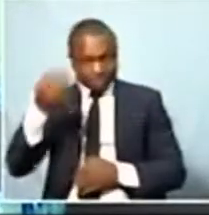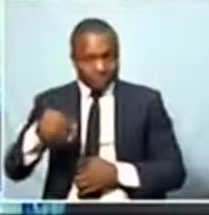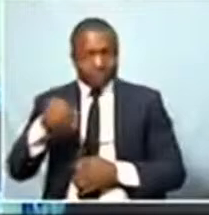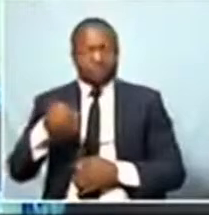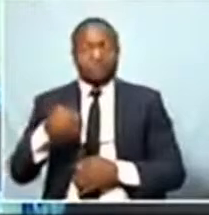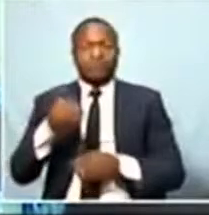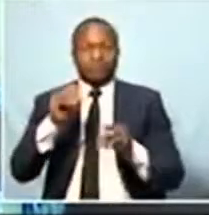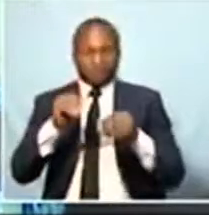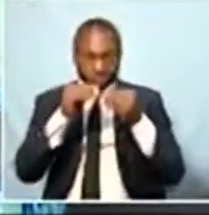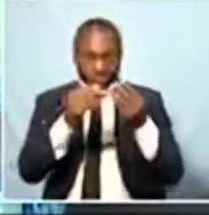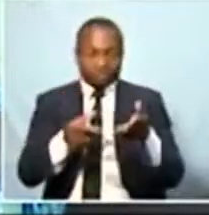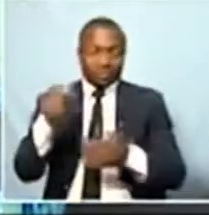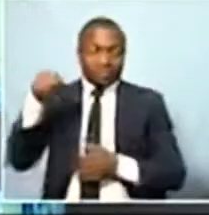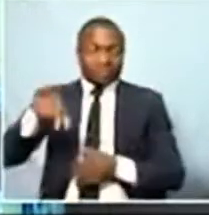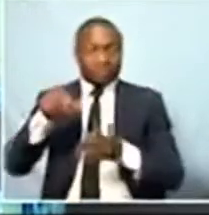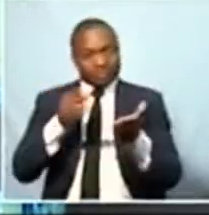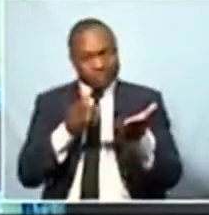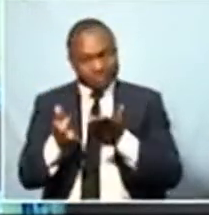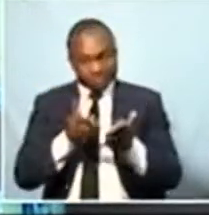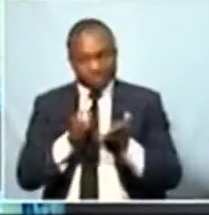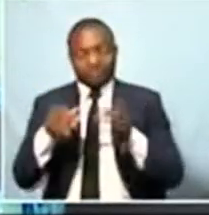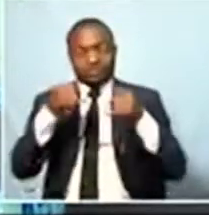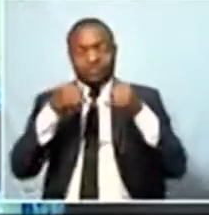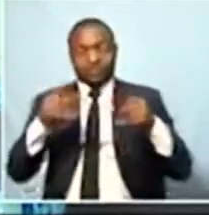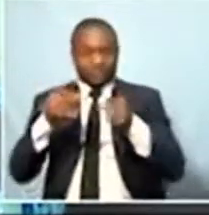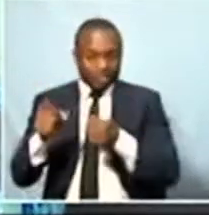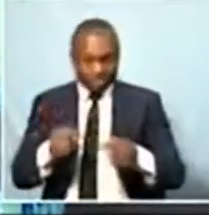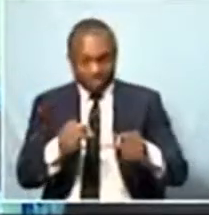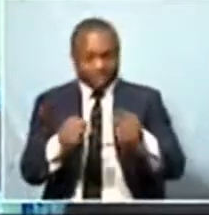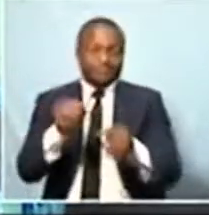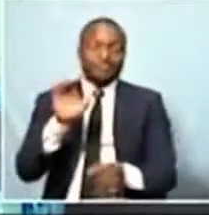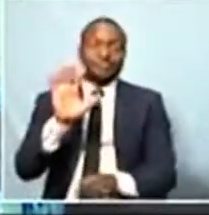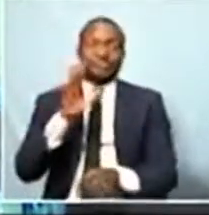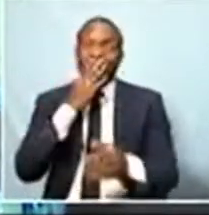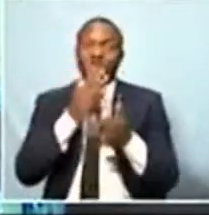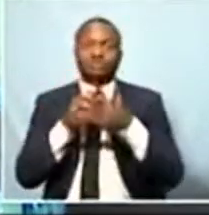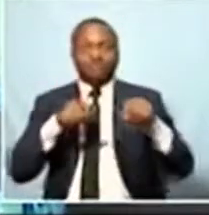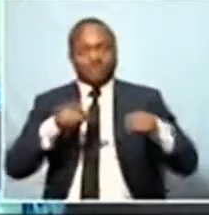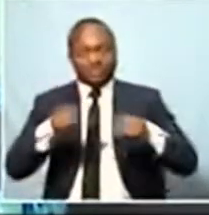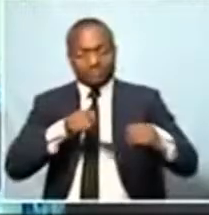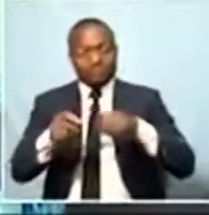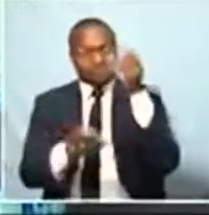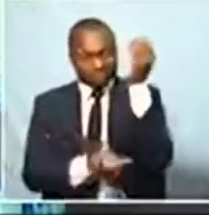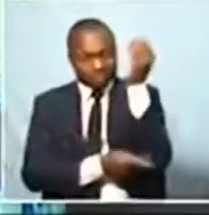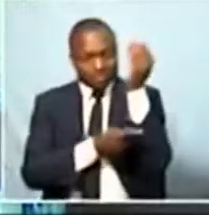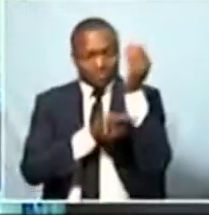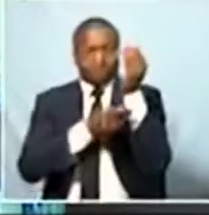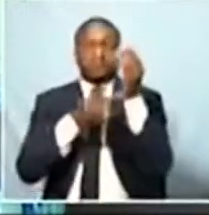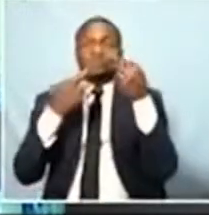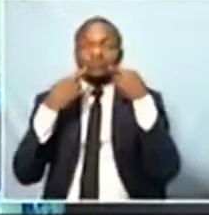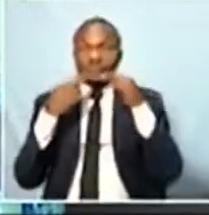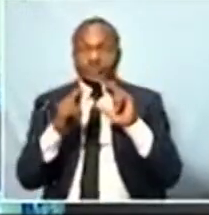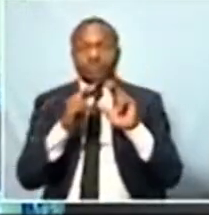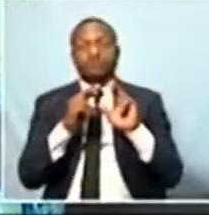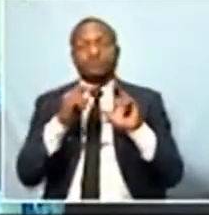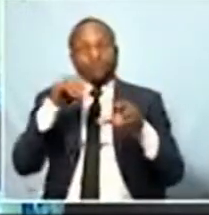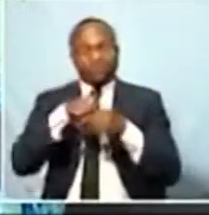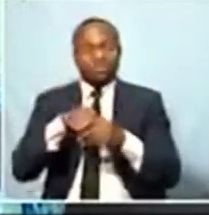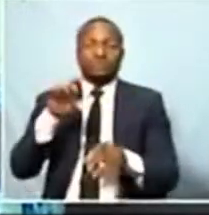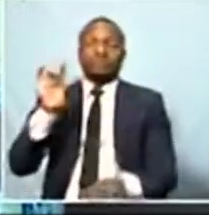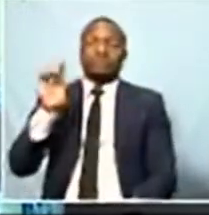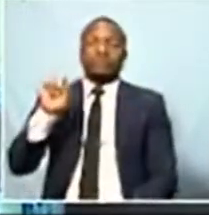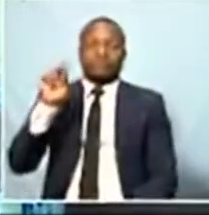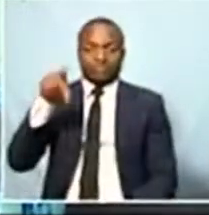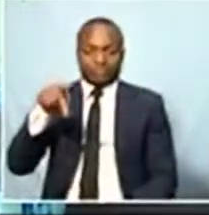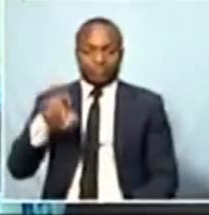aims to provide quality services in line with Strategy 5 of Good Governance Development Outcome as provided for in the 8th National